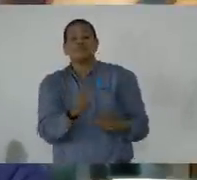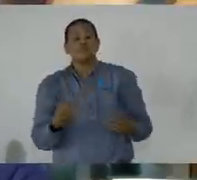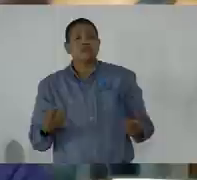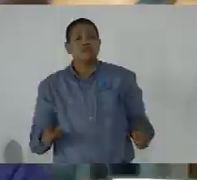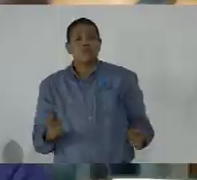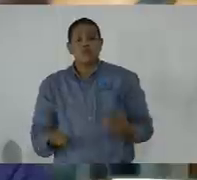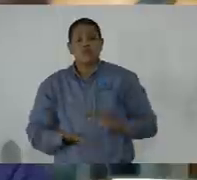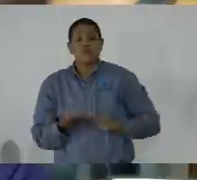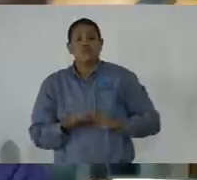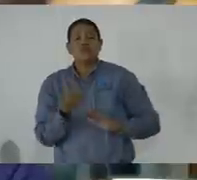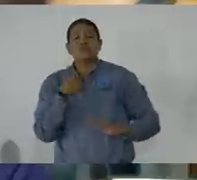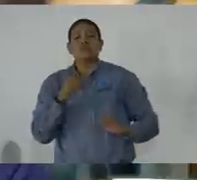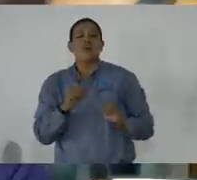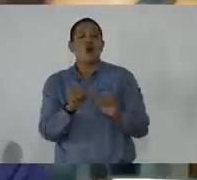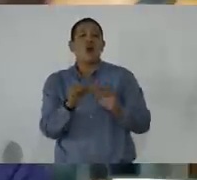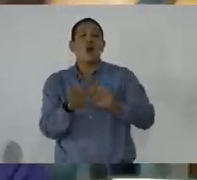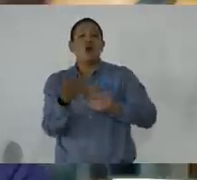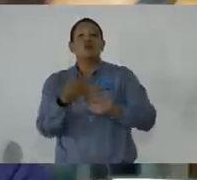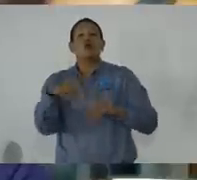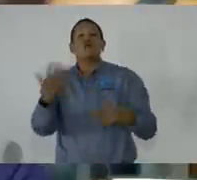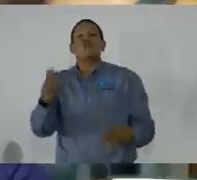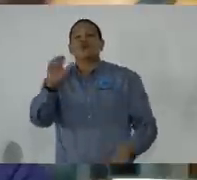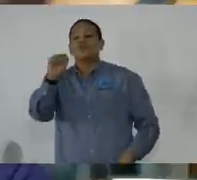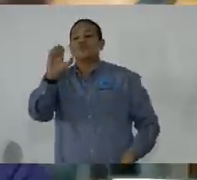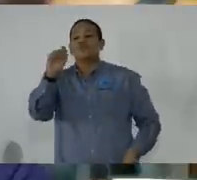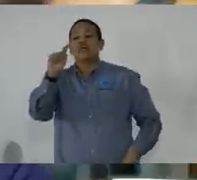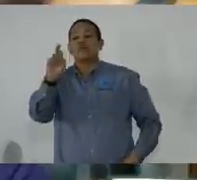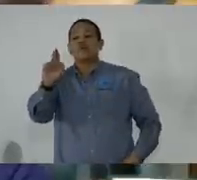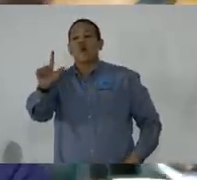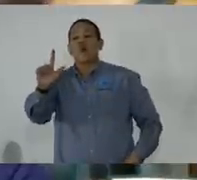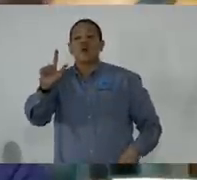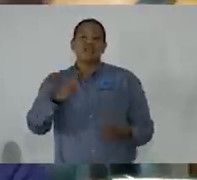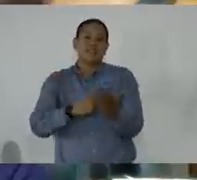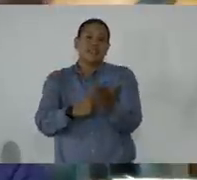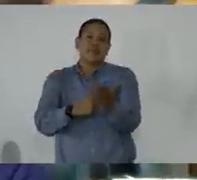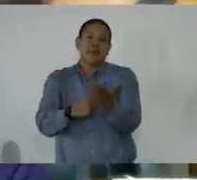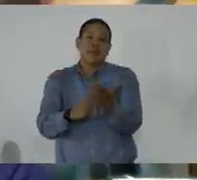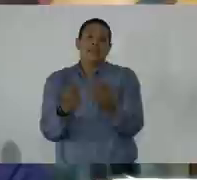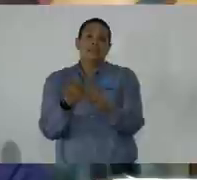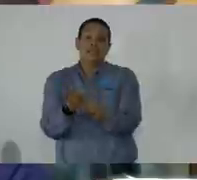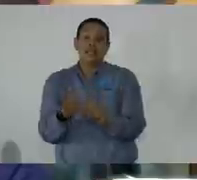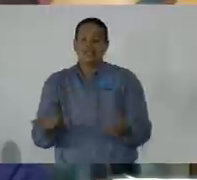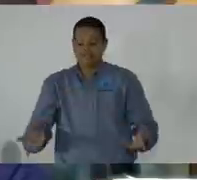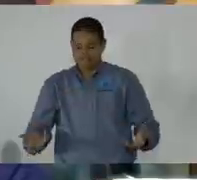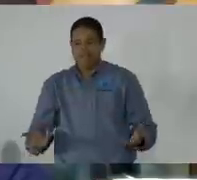I beg to move for the continuation of the debate on the